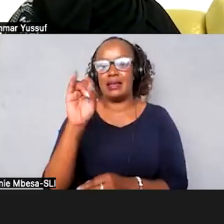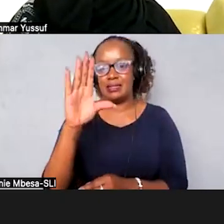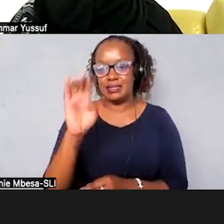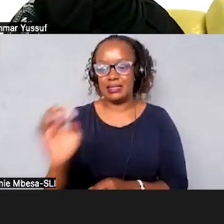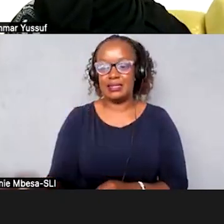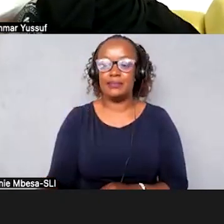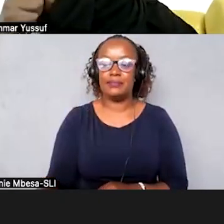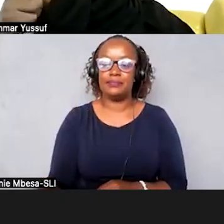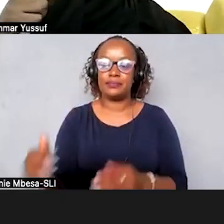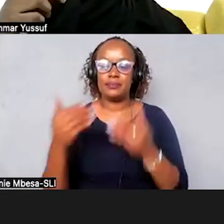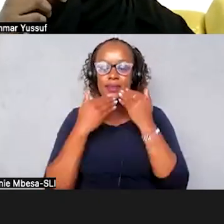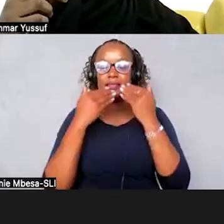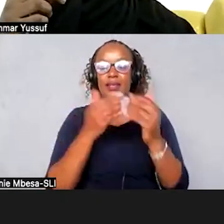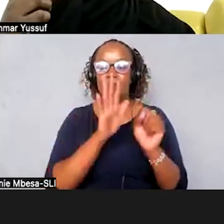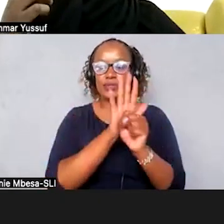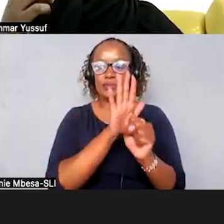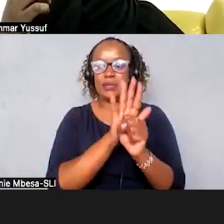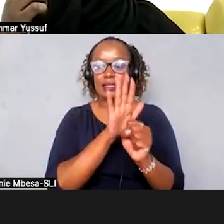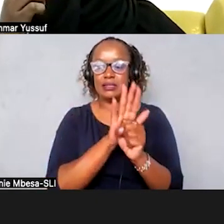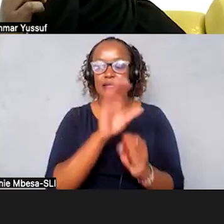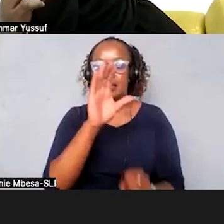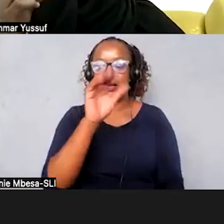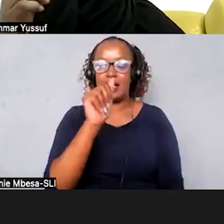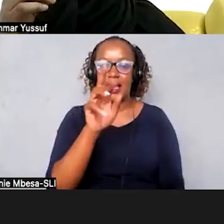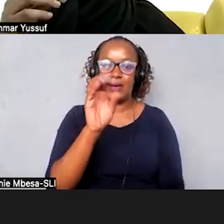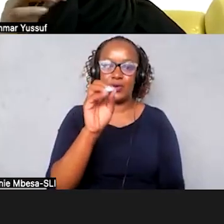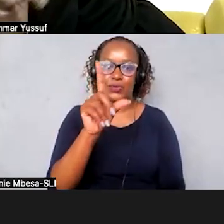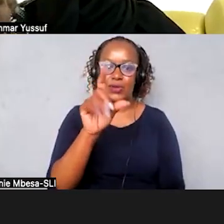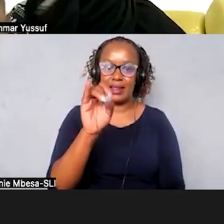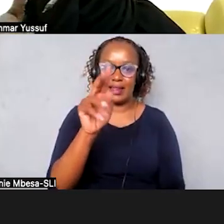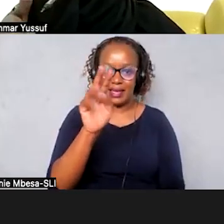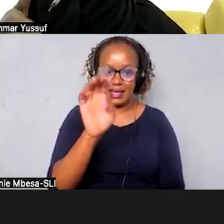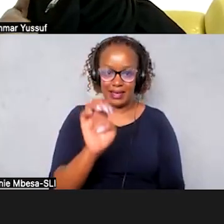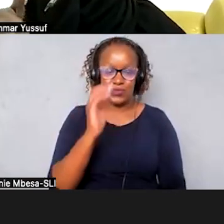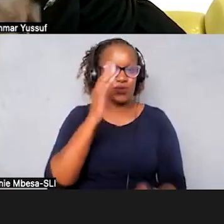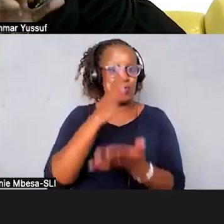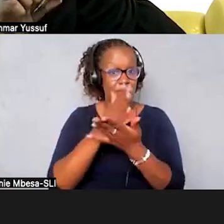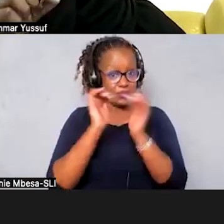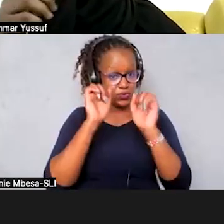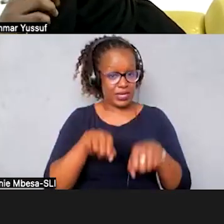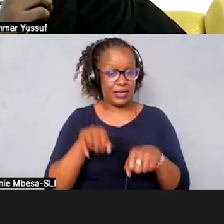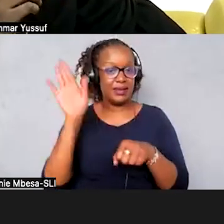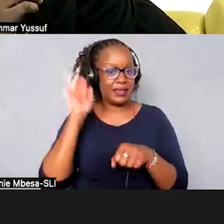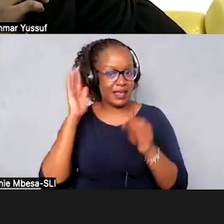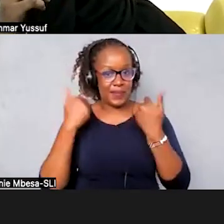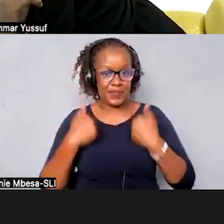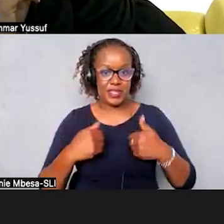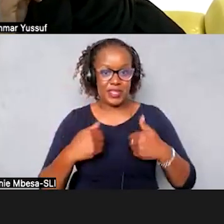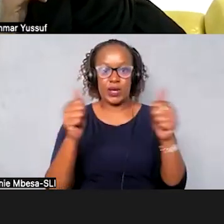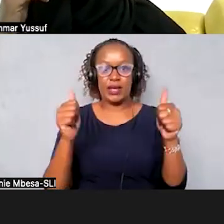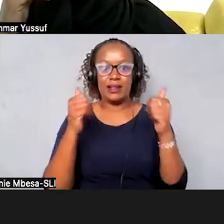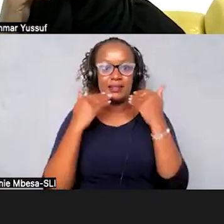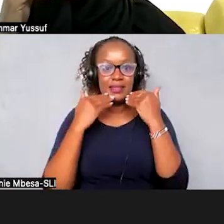much, Caroline. Please confirm that it can be heard. Yes, loud and clear, Alice. Thank you so much. I would